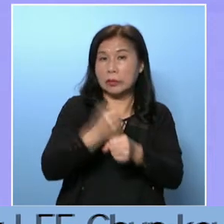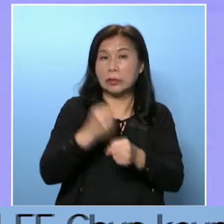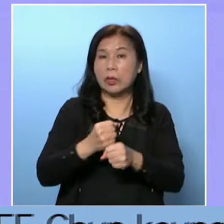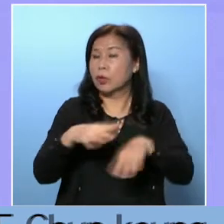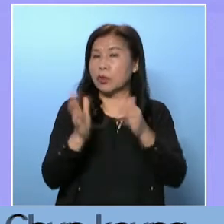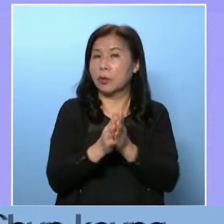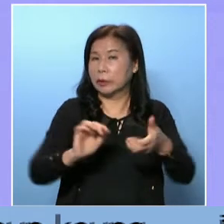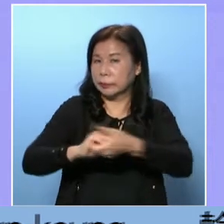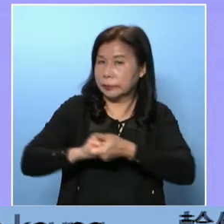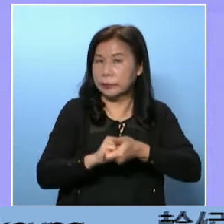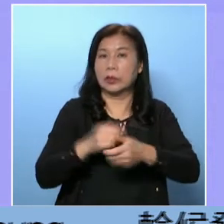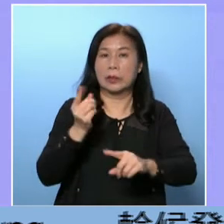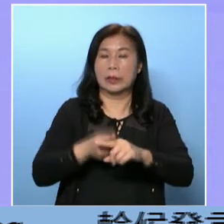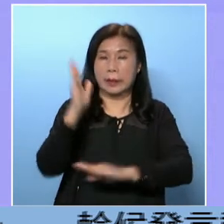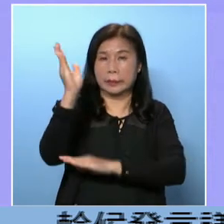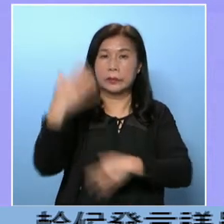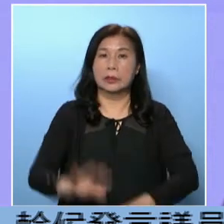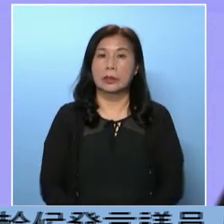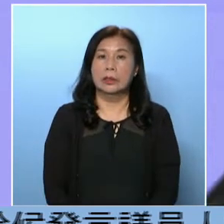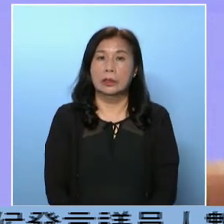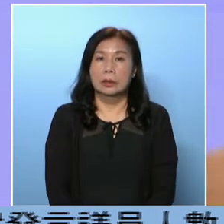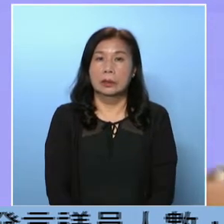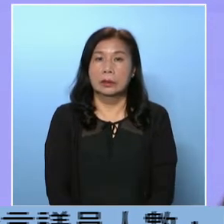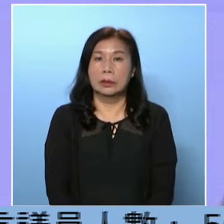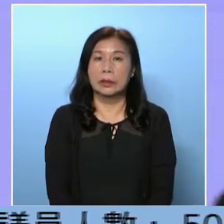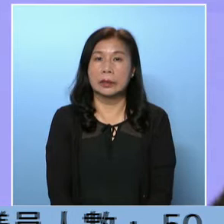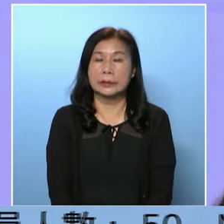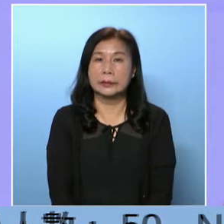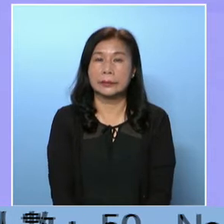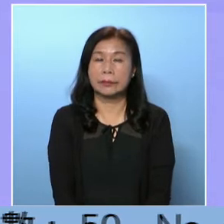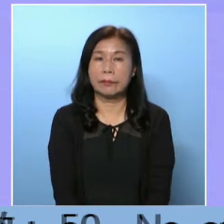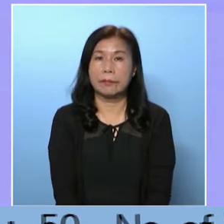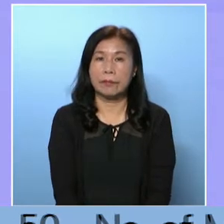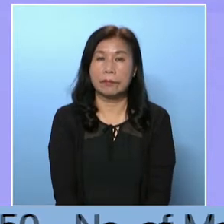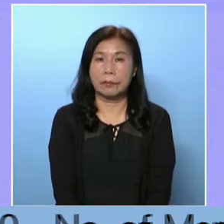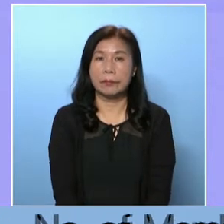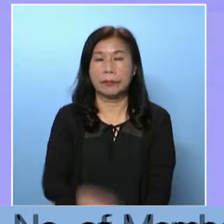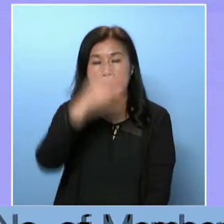civil servants and those in the private sectors, as well as the DAB members. We will definitely win this fight. Thank you.